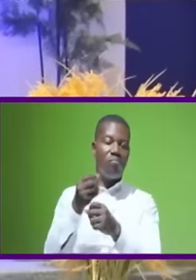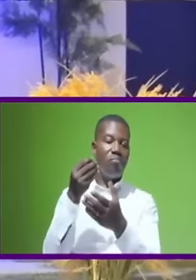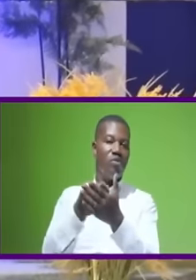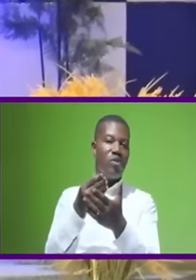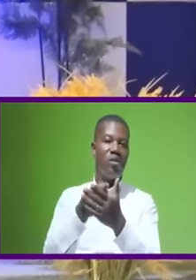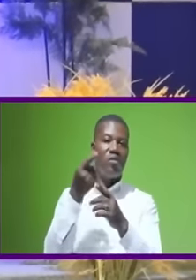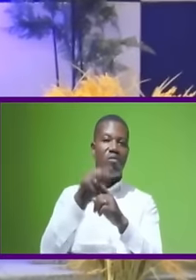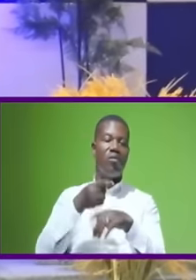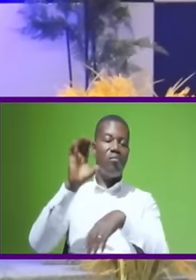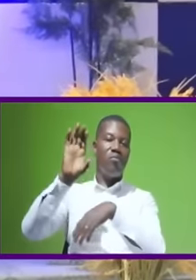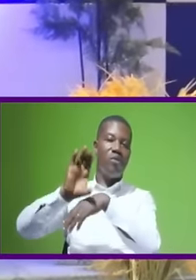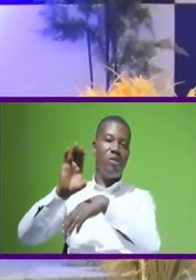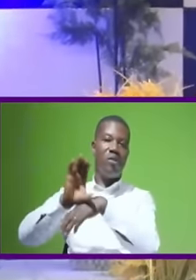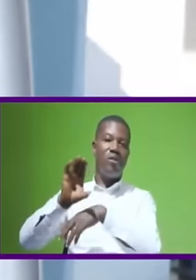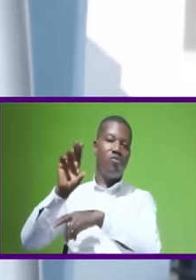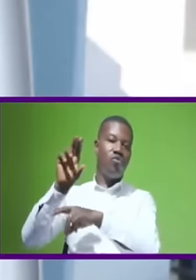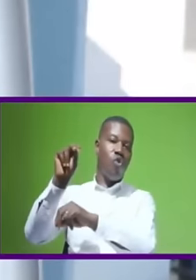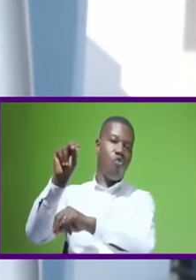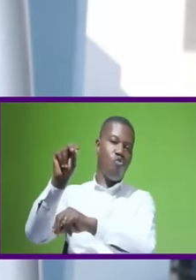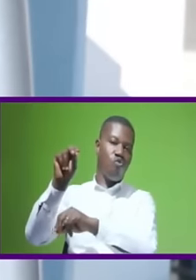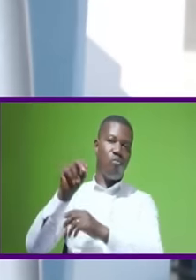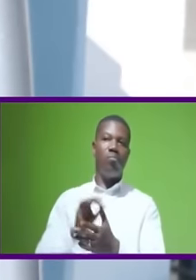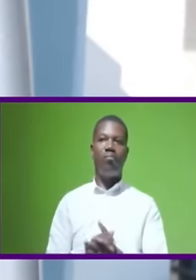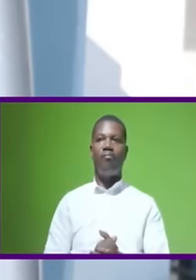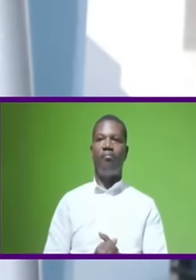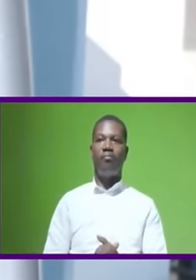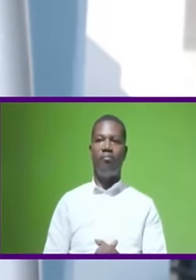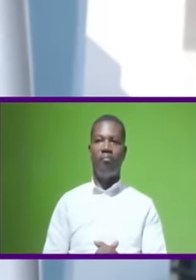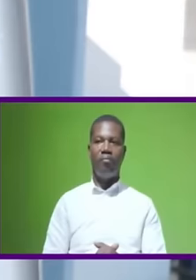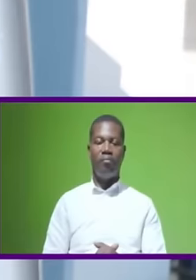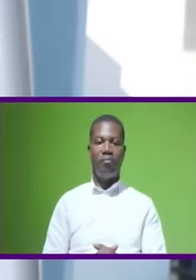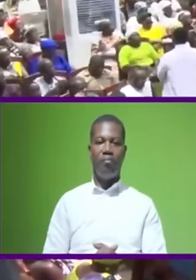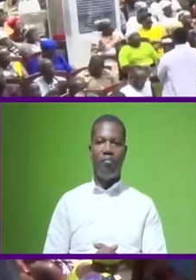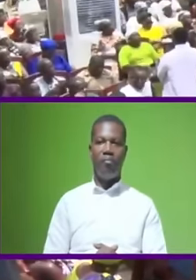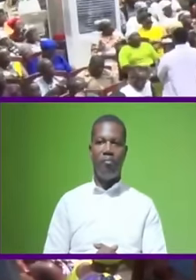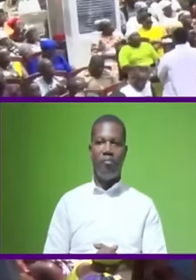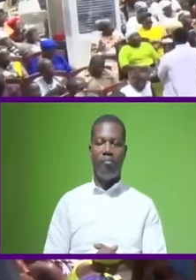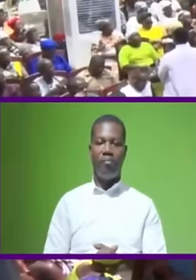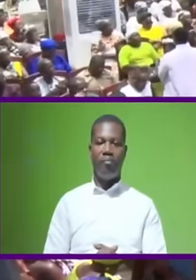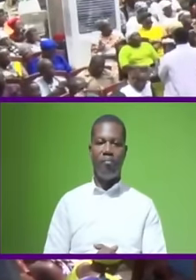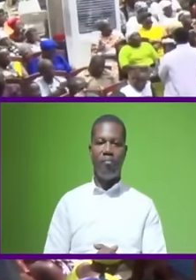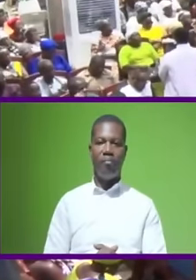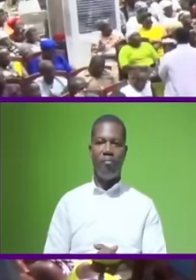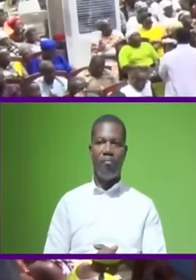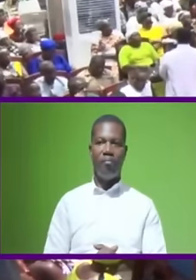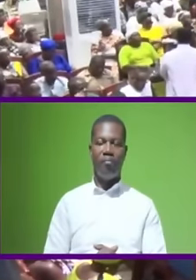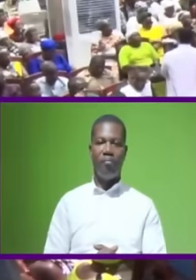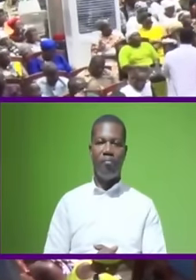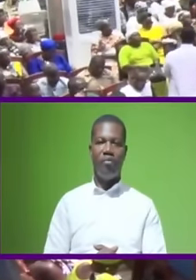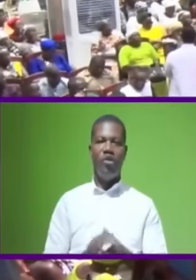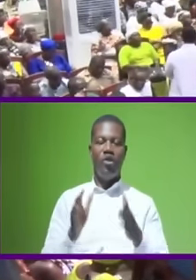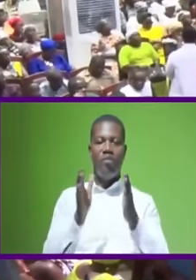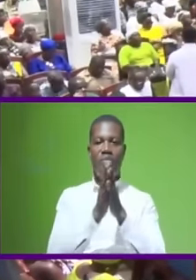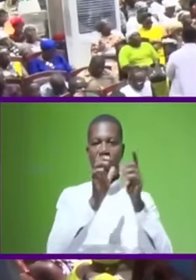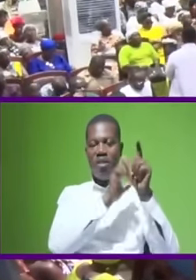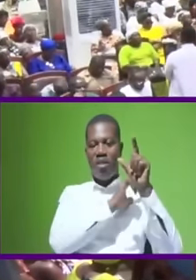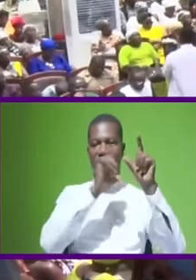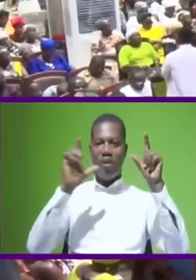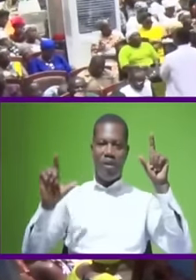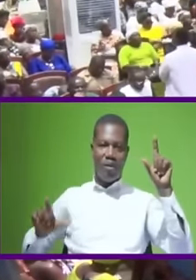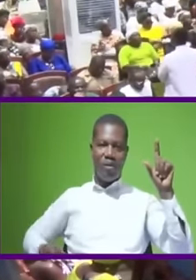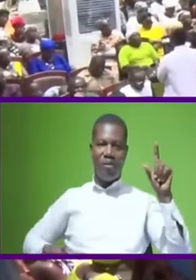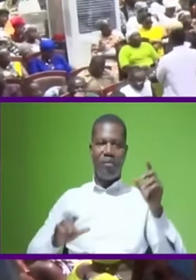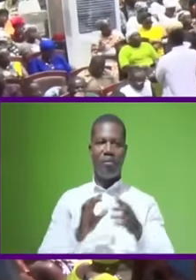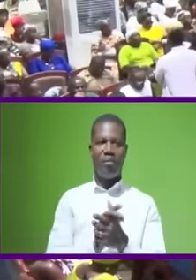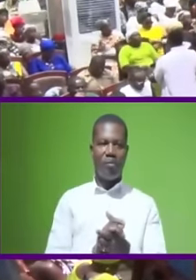There wasn't any relationship said that you'll be able to get money from them. Praise the Lord.